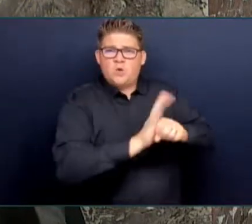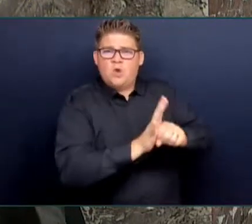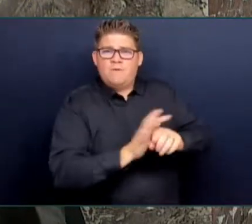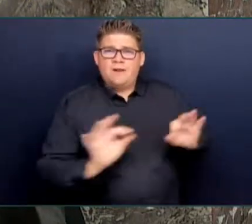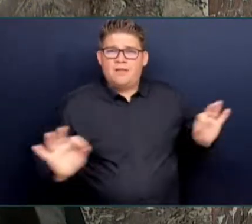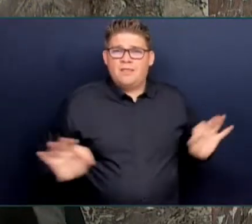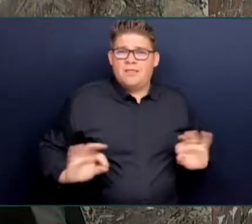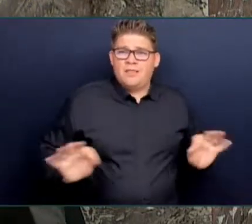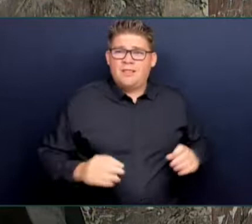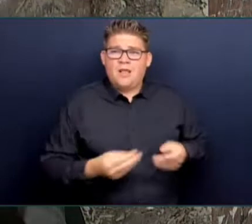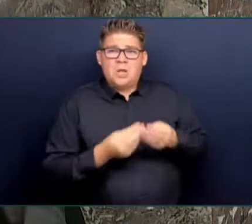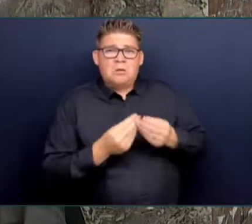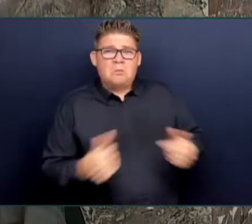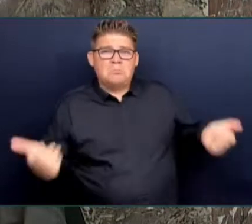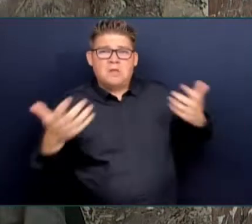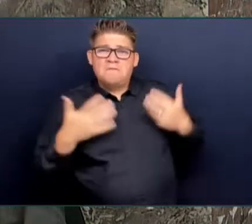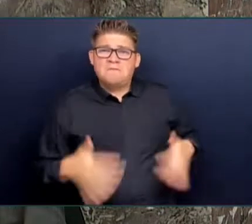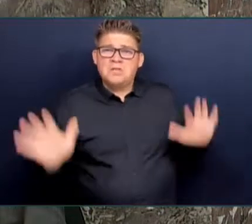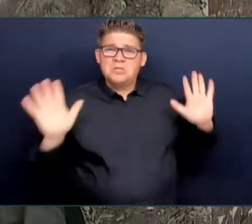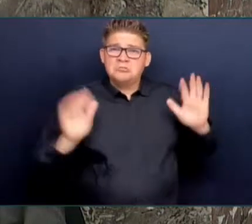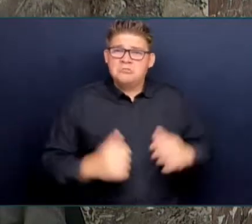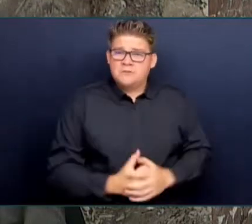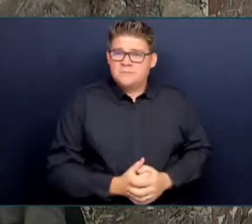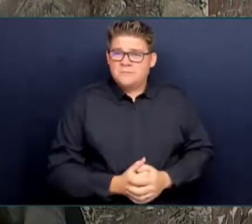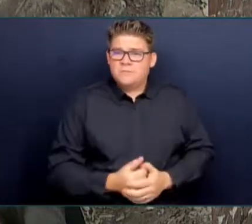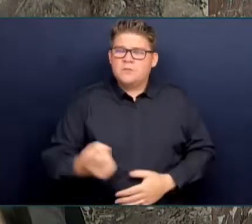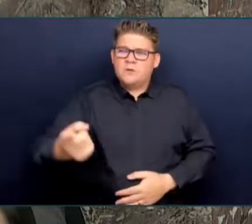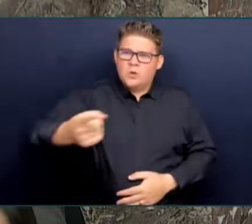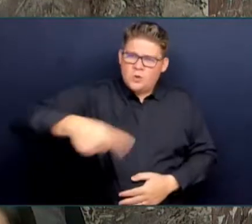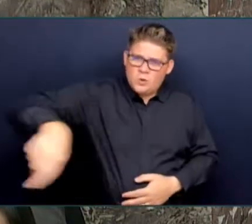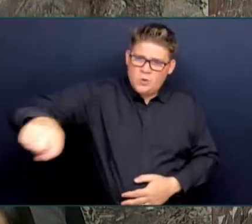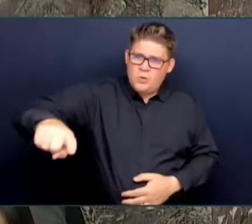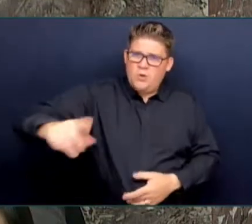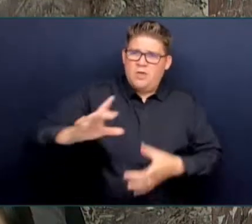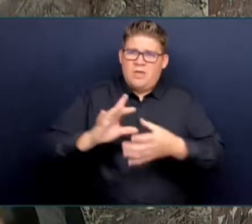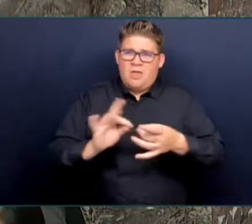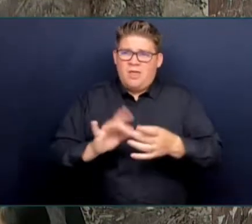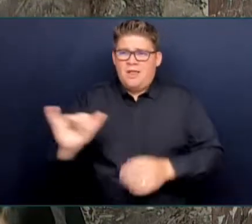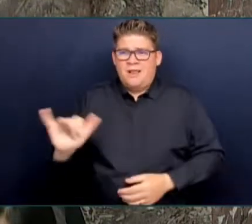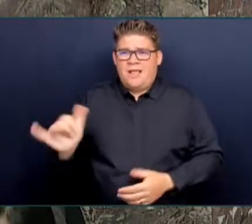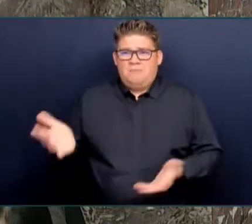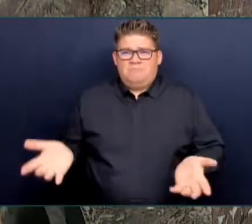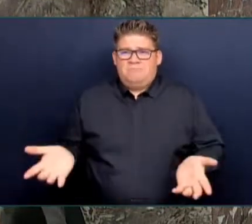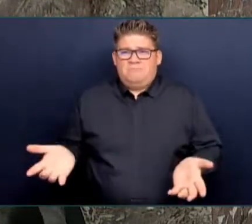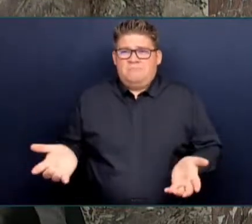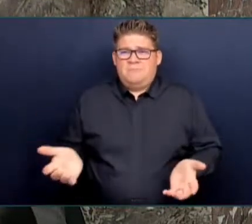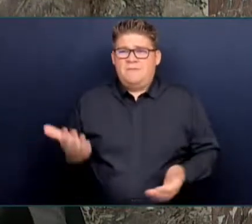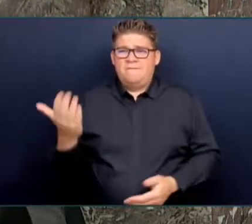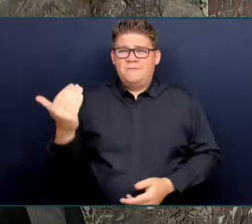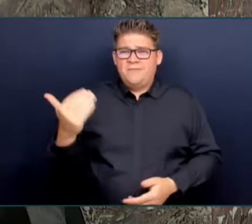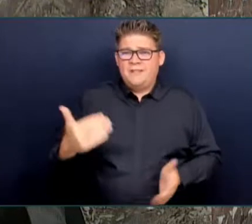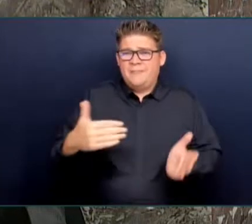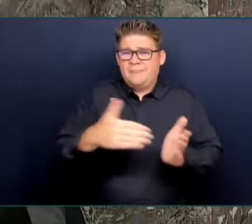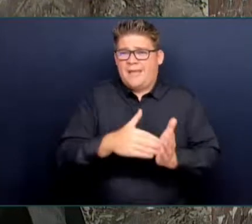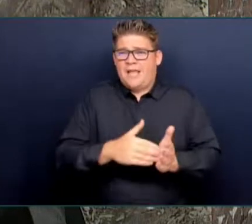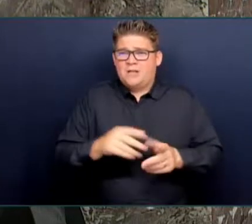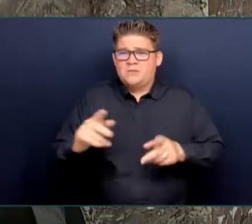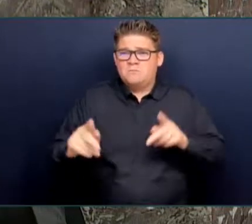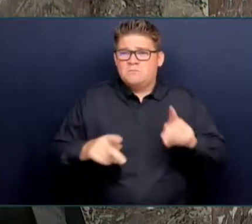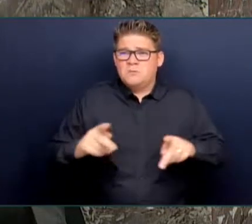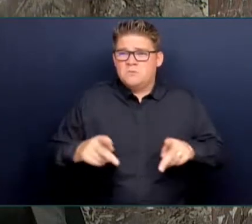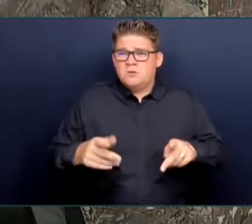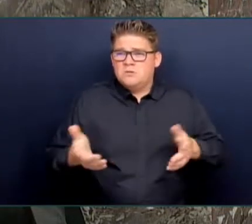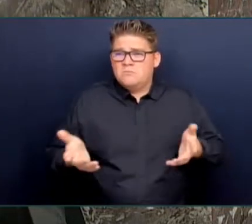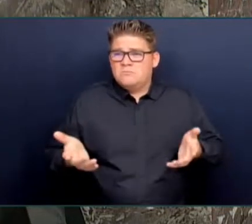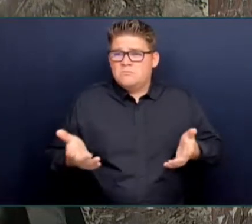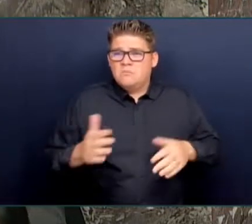if there aren't 15,000 people off work this week in healthcare in very significant respects compared to the average